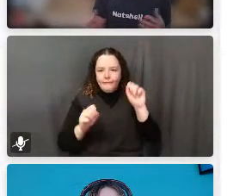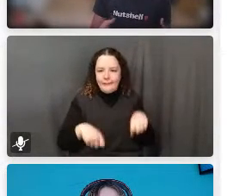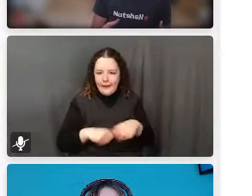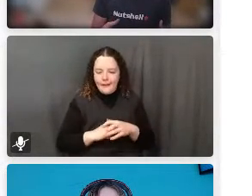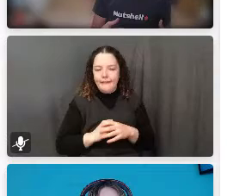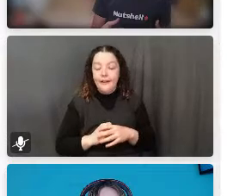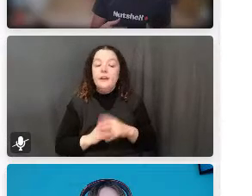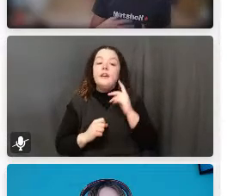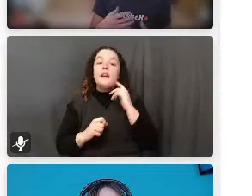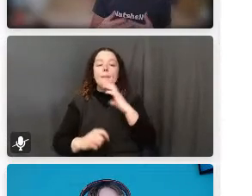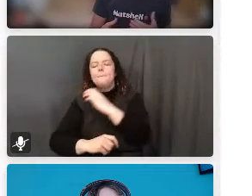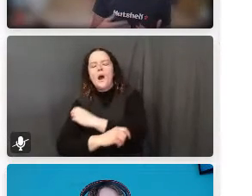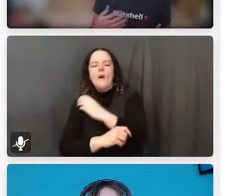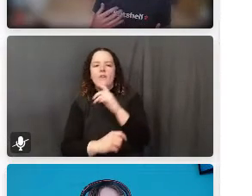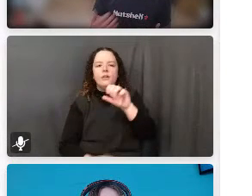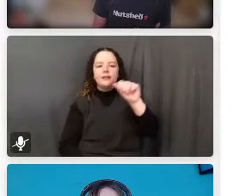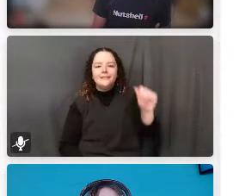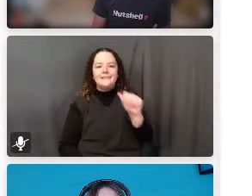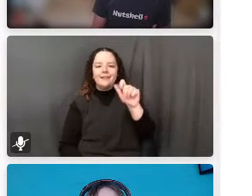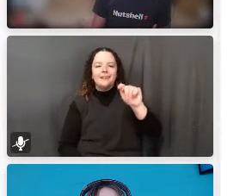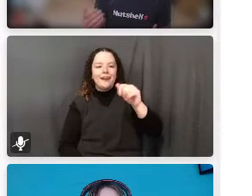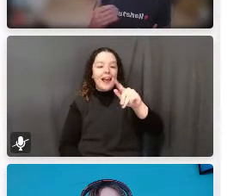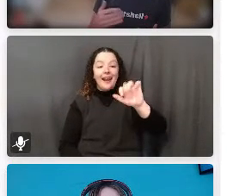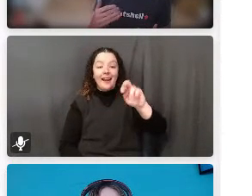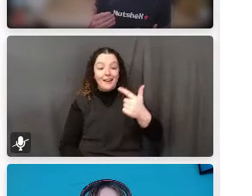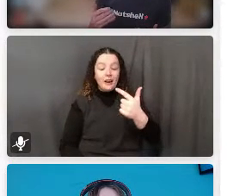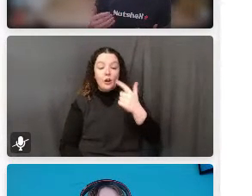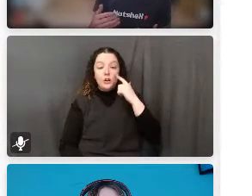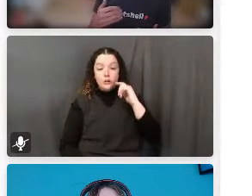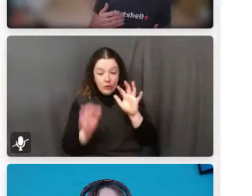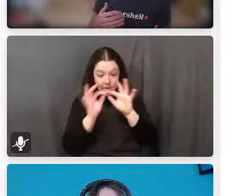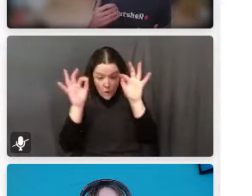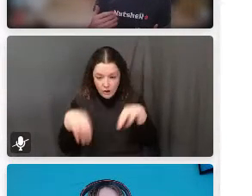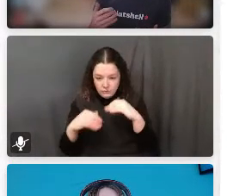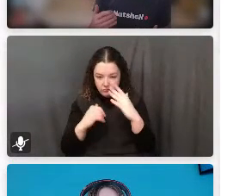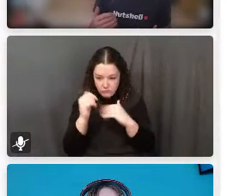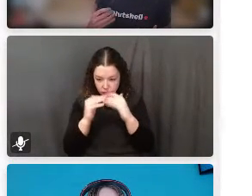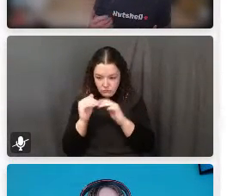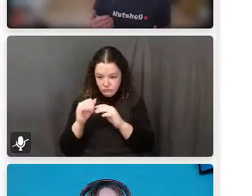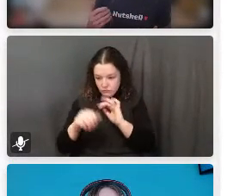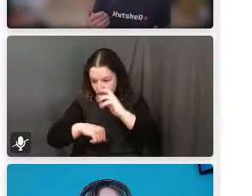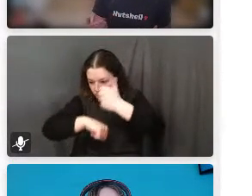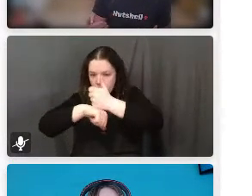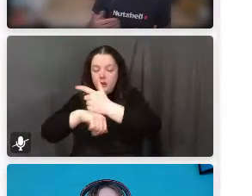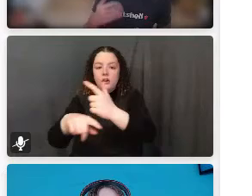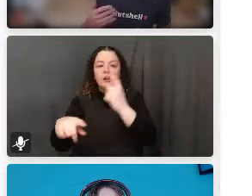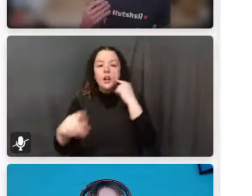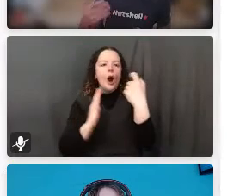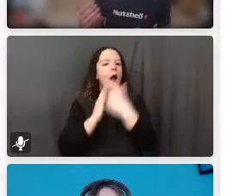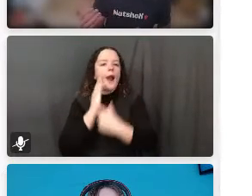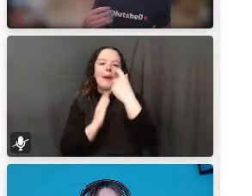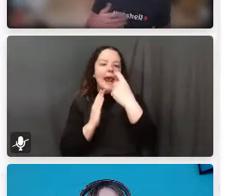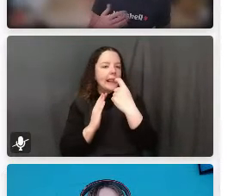powerful tagging features. When you're building those forms, you can automate so that Nutshell will automatically